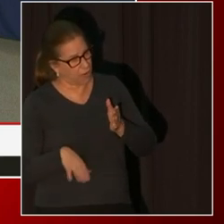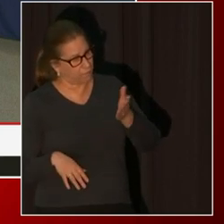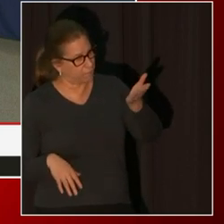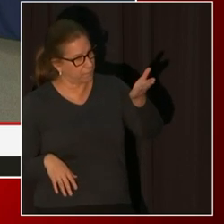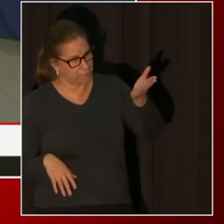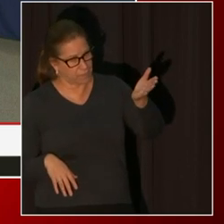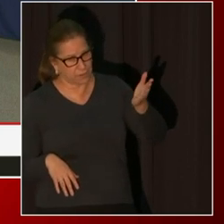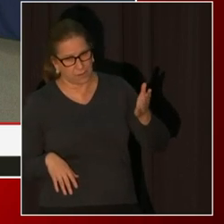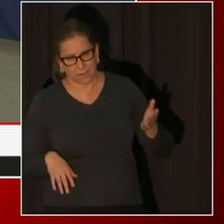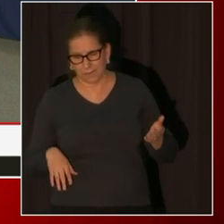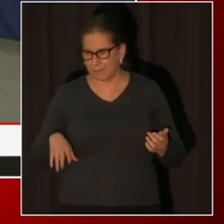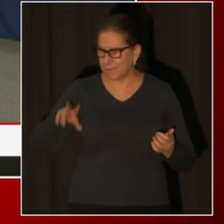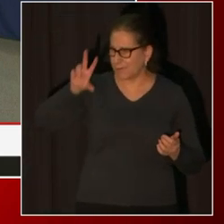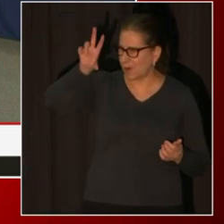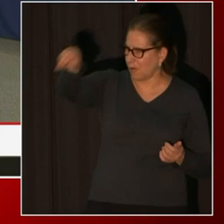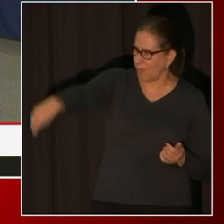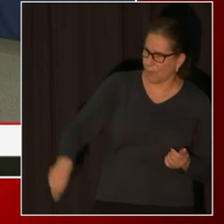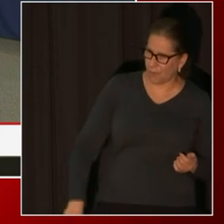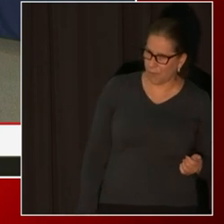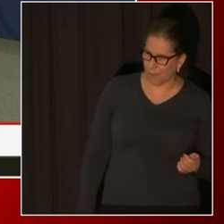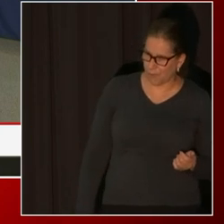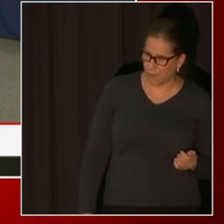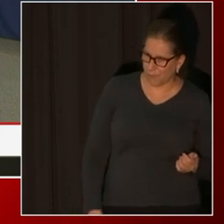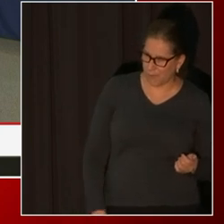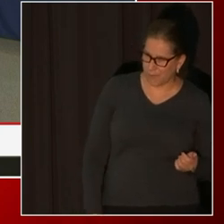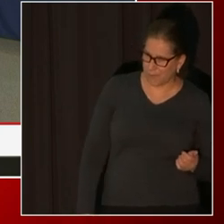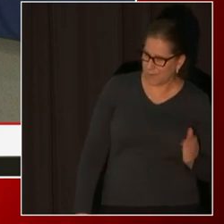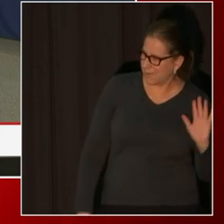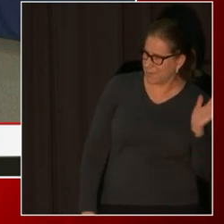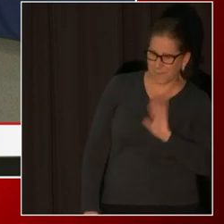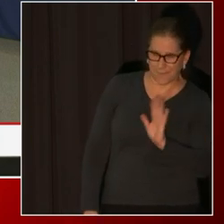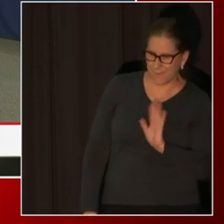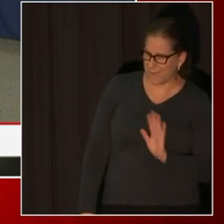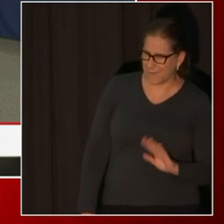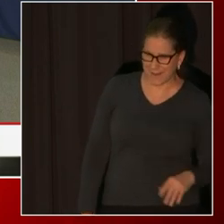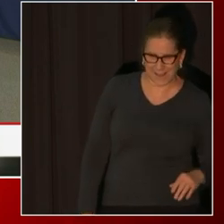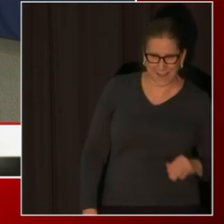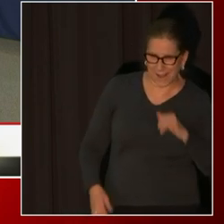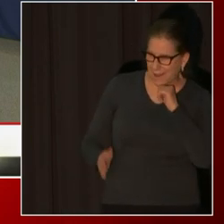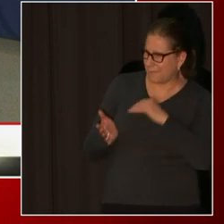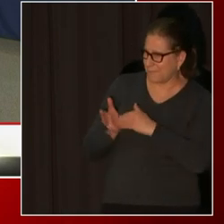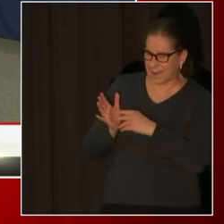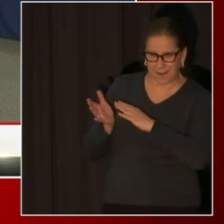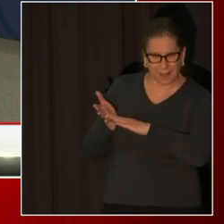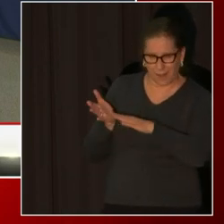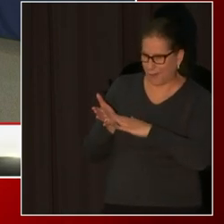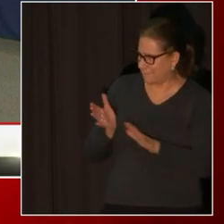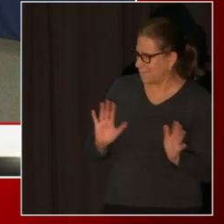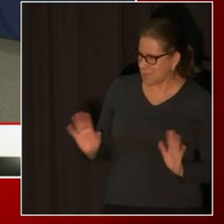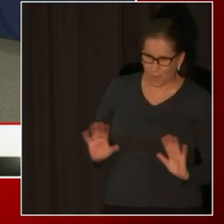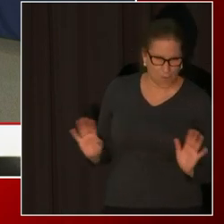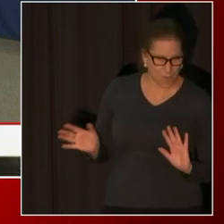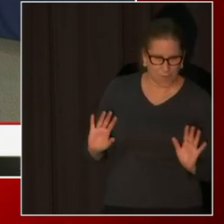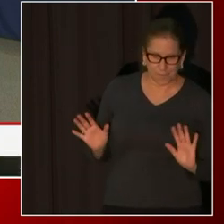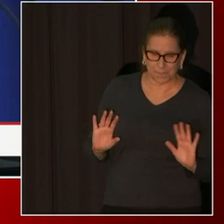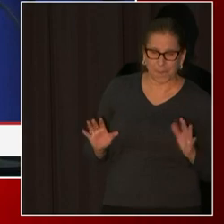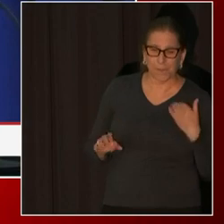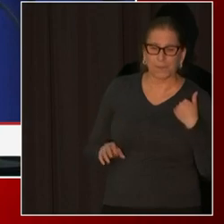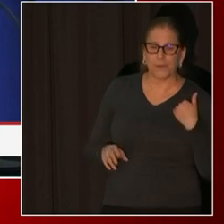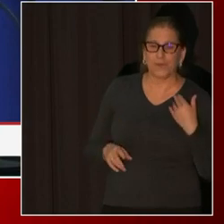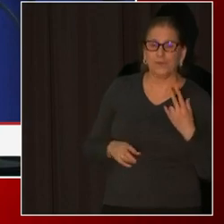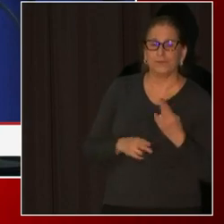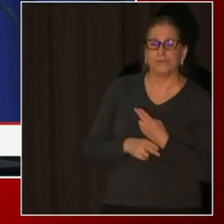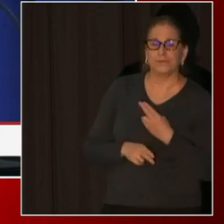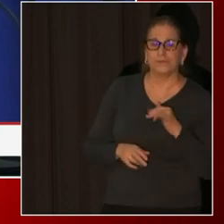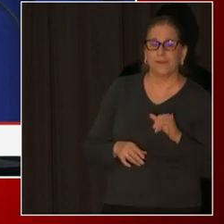Go ahead. It does not mean layoffs. It is. We just used the term mostly in case